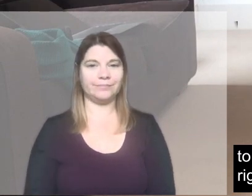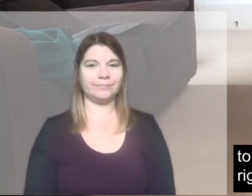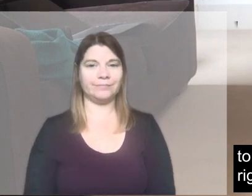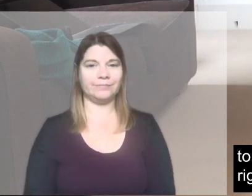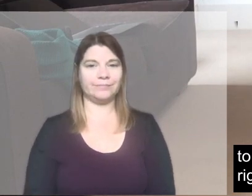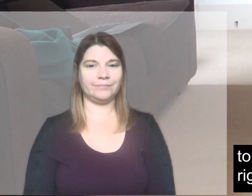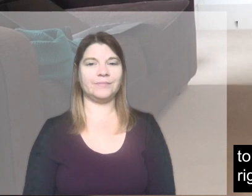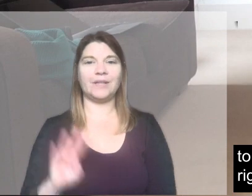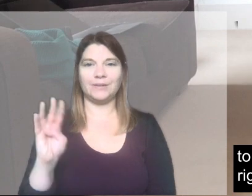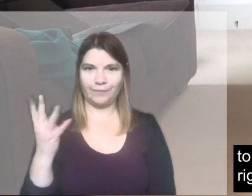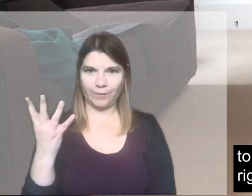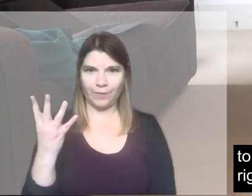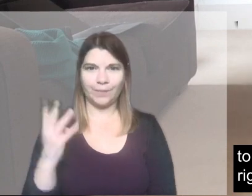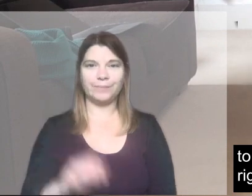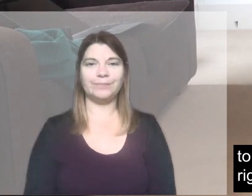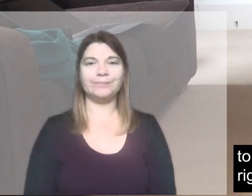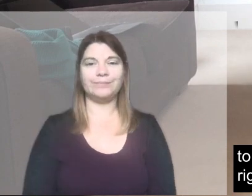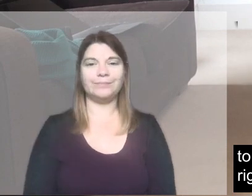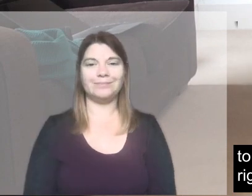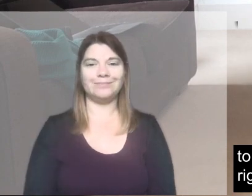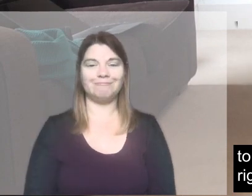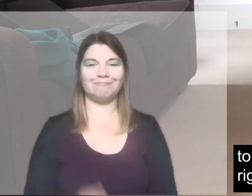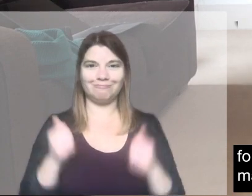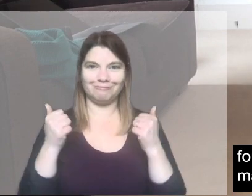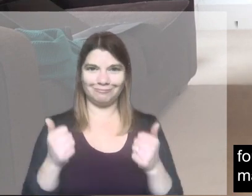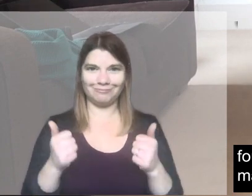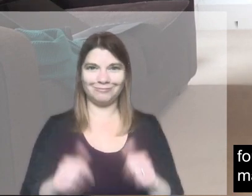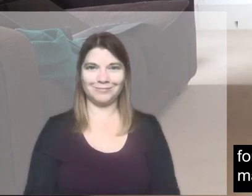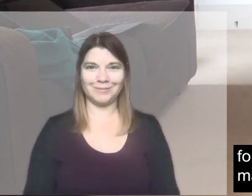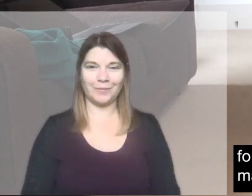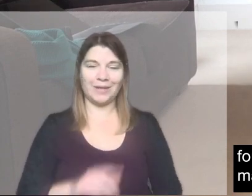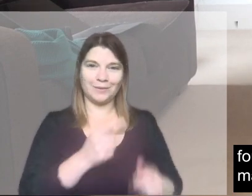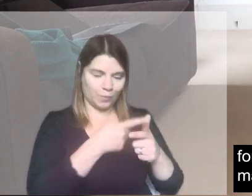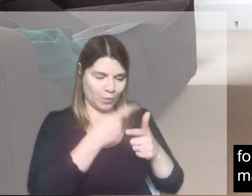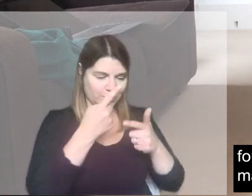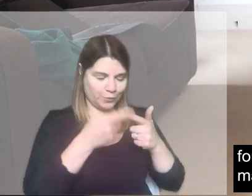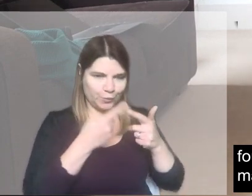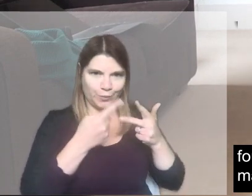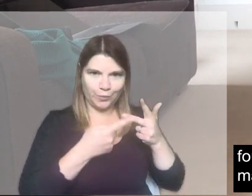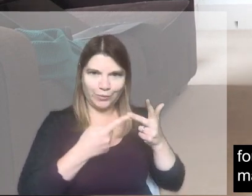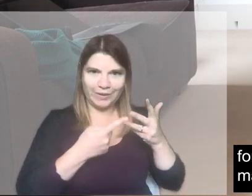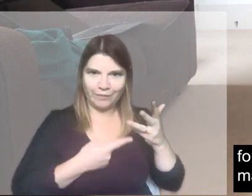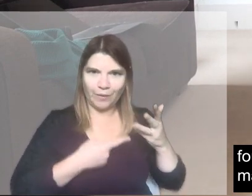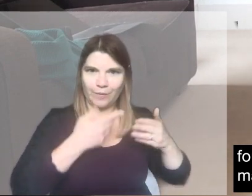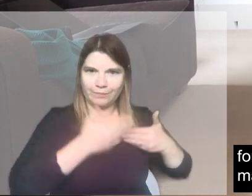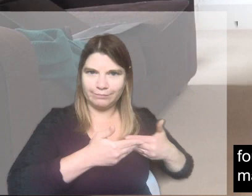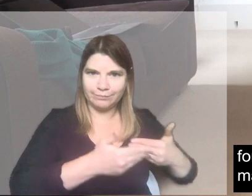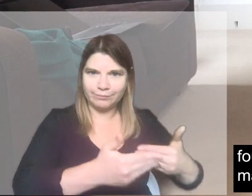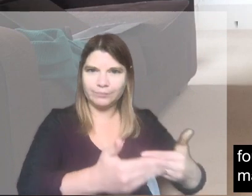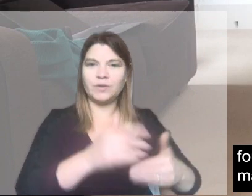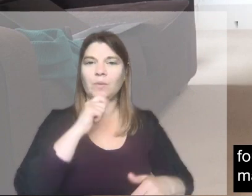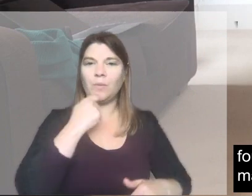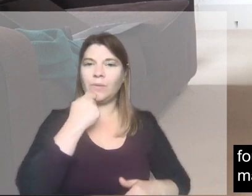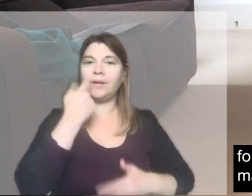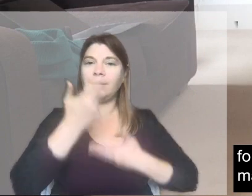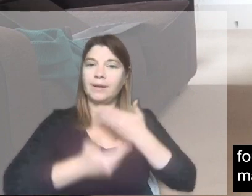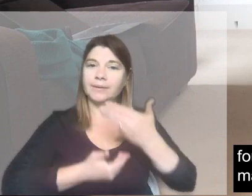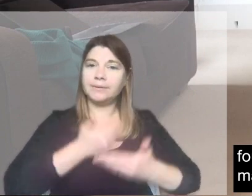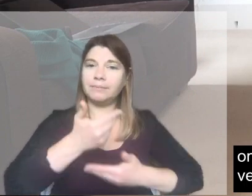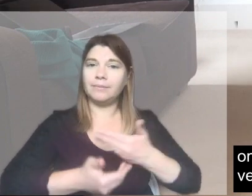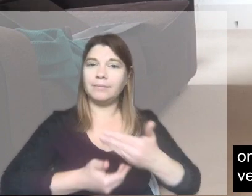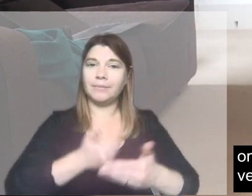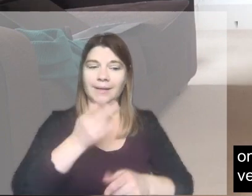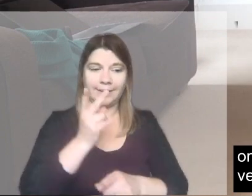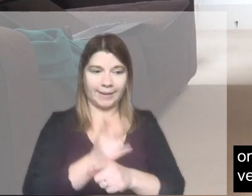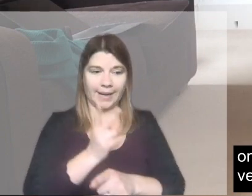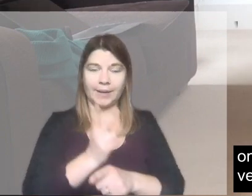To the right, swing, and back to the left, that's four. Okay, lovely. Well, I hope that all makes sense. I'm going to go through